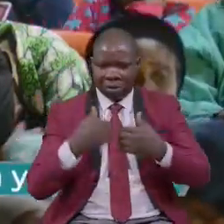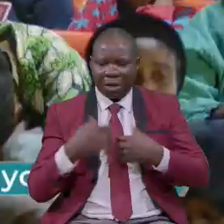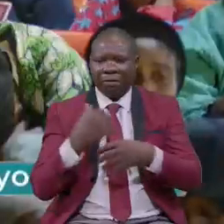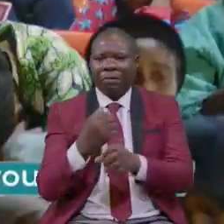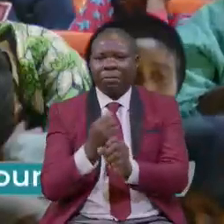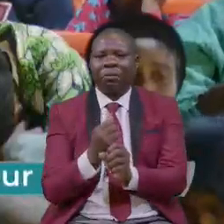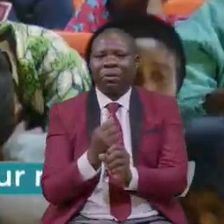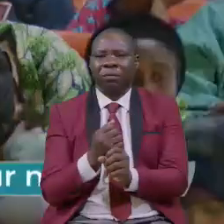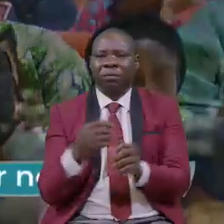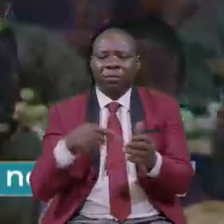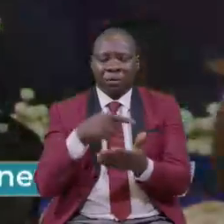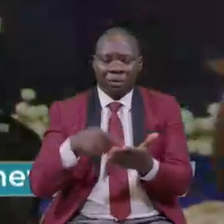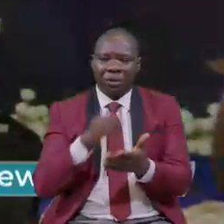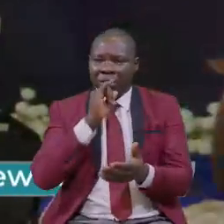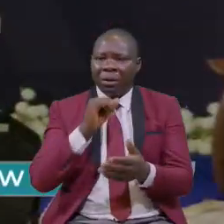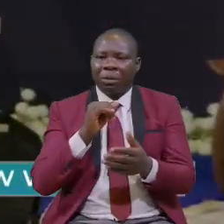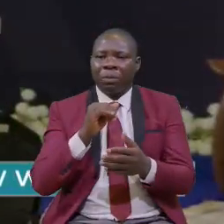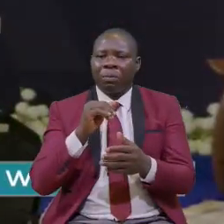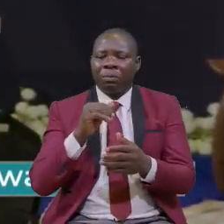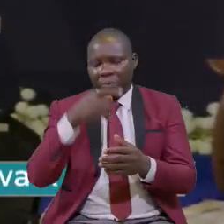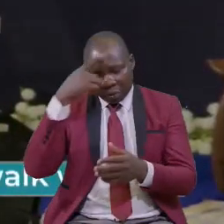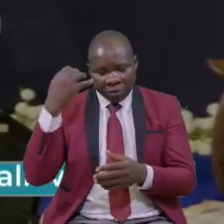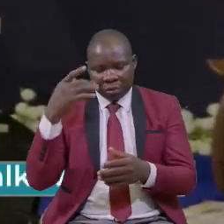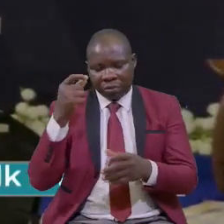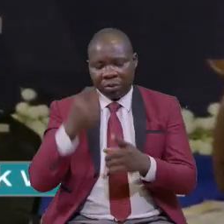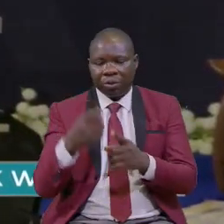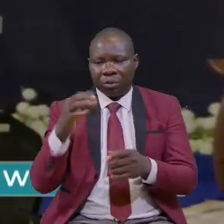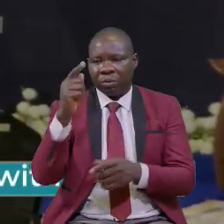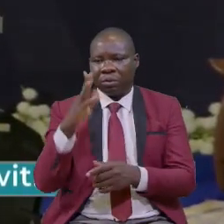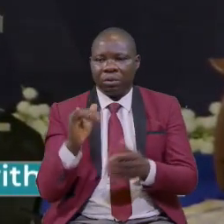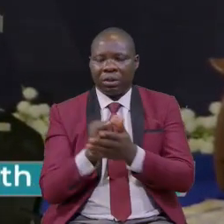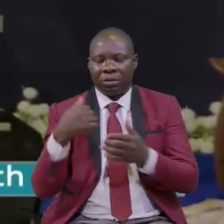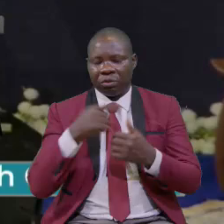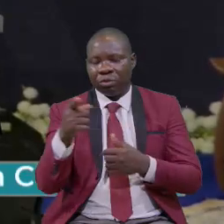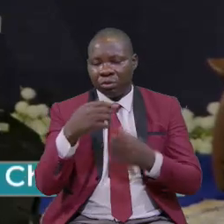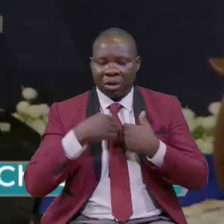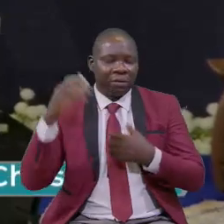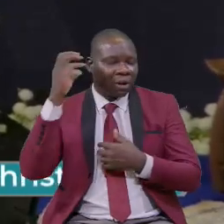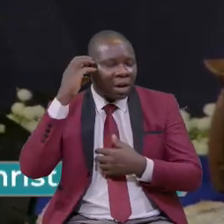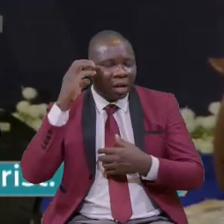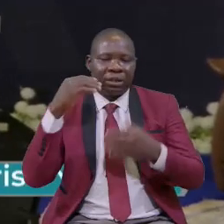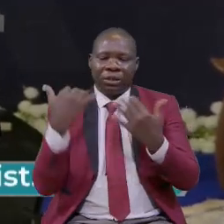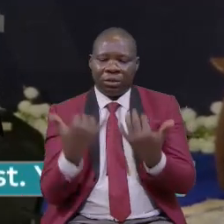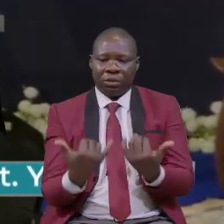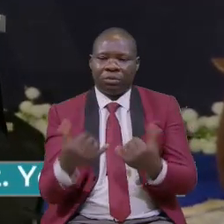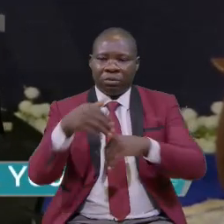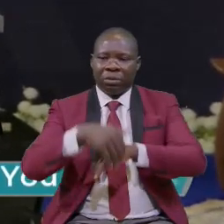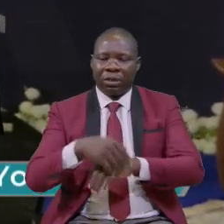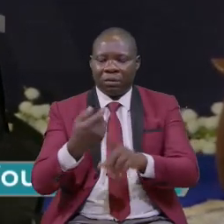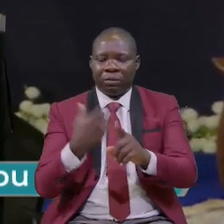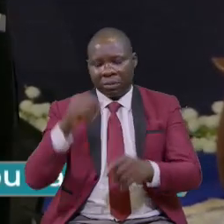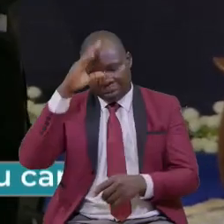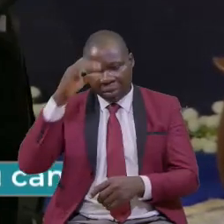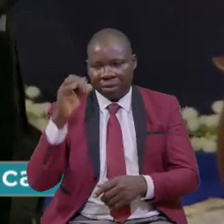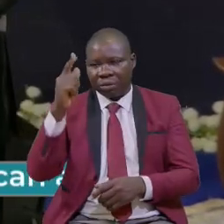on the word of God you have heard tonight from the mouth of the man of God.